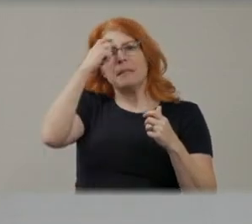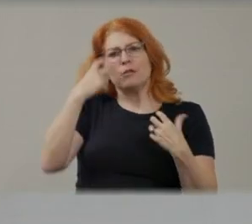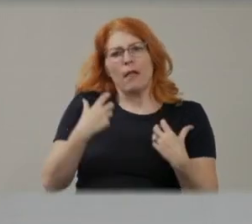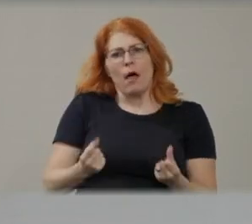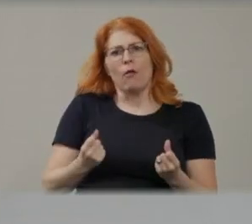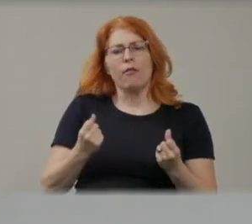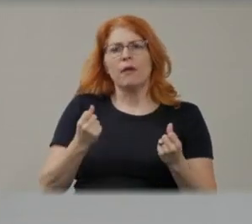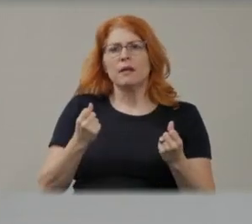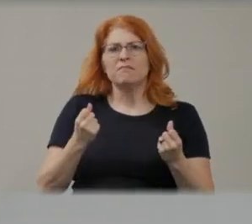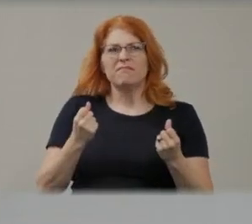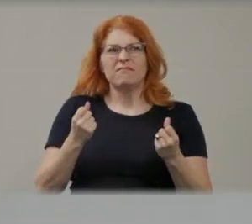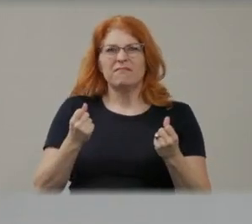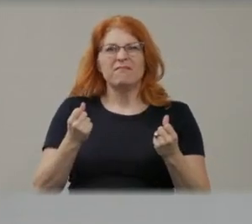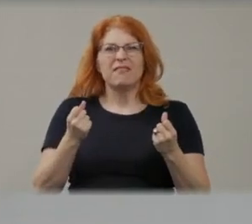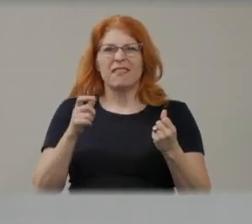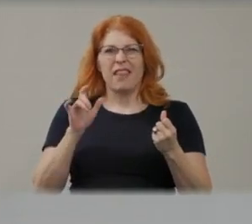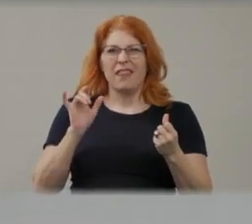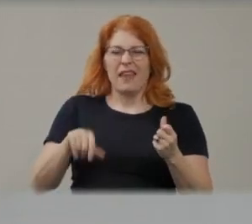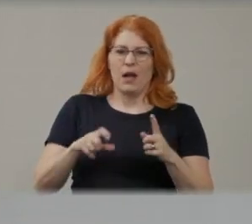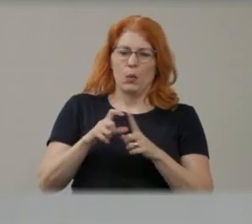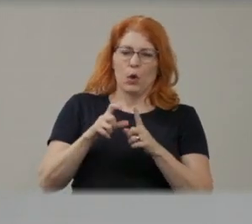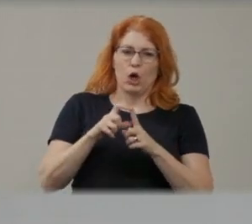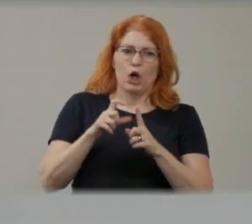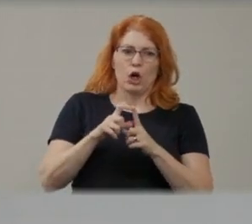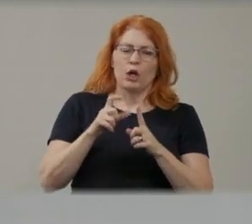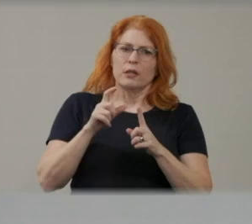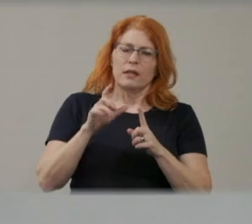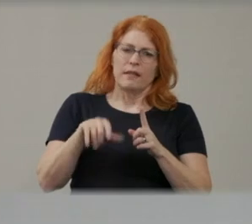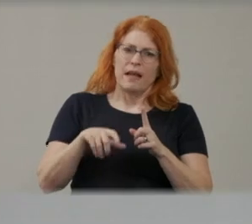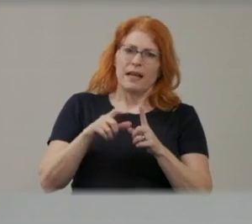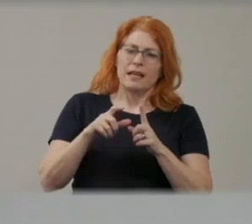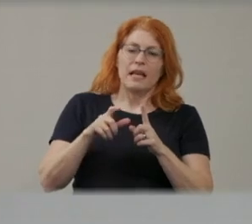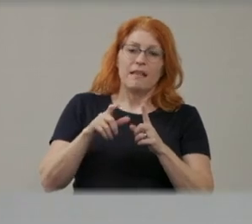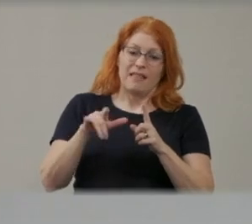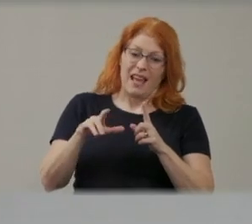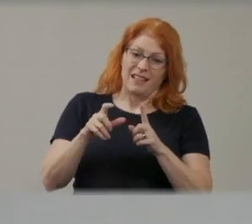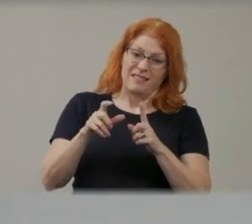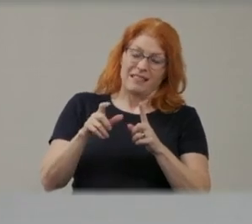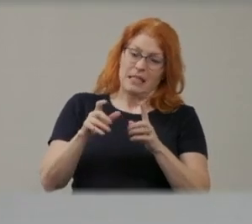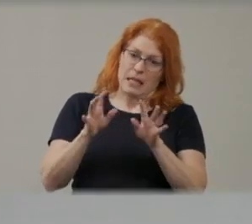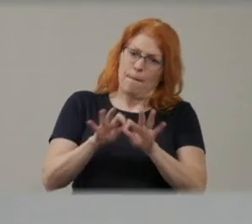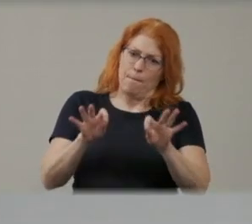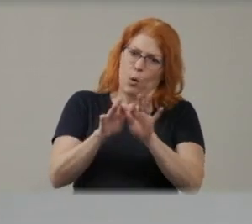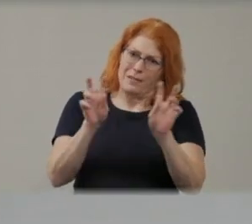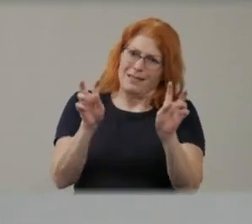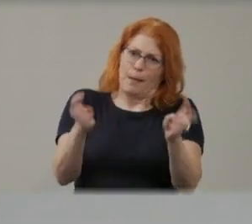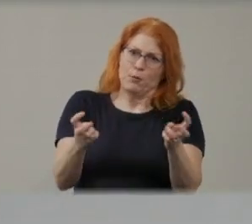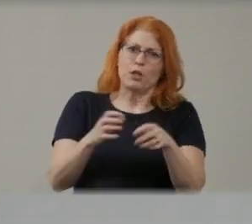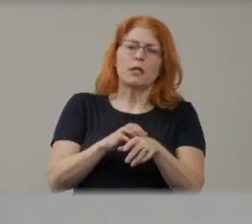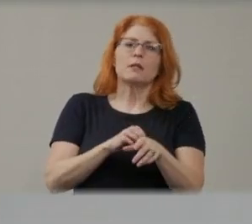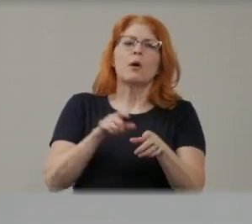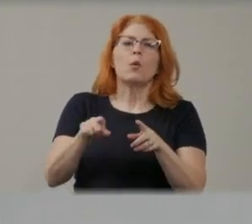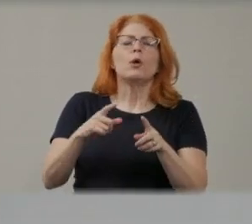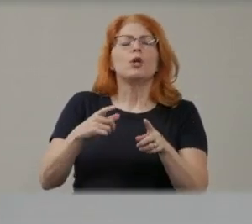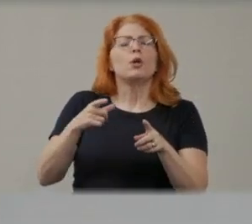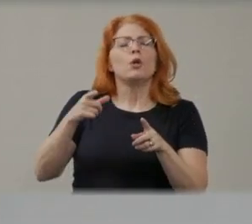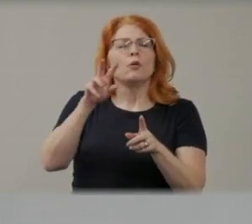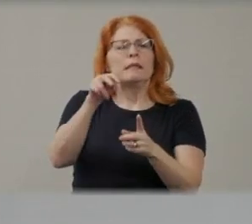place else. It's becoming such an important subject that we're trying to address. But what do you see as far